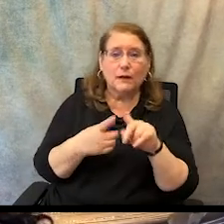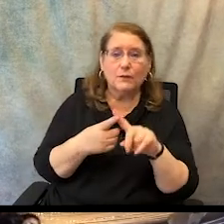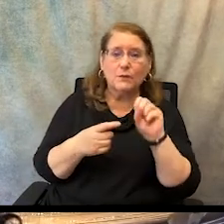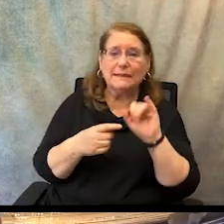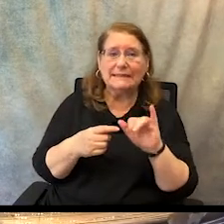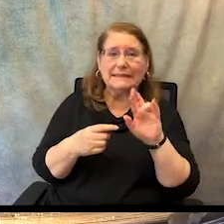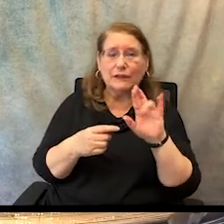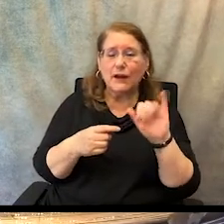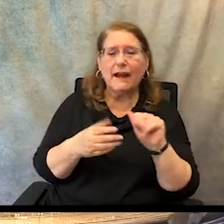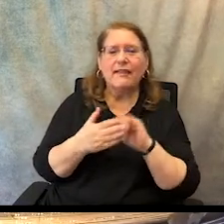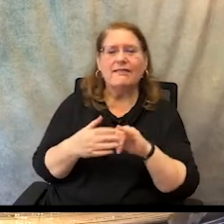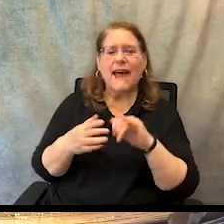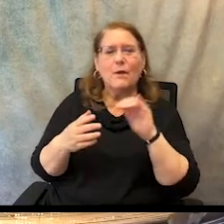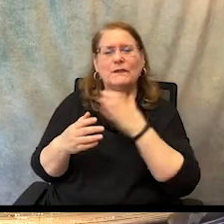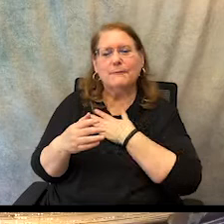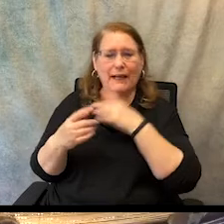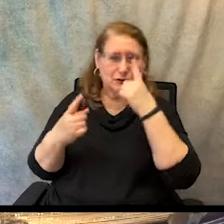the reality, and the dreams